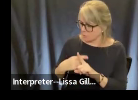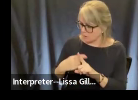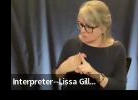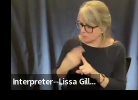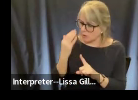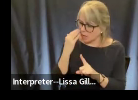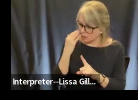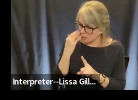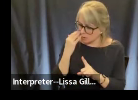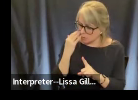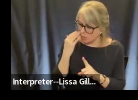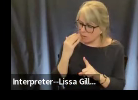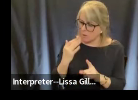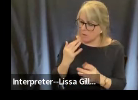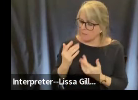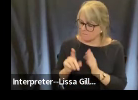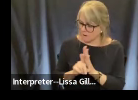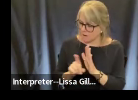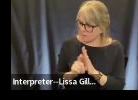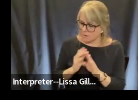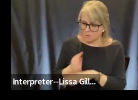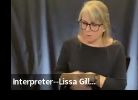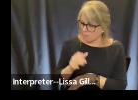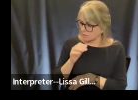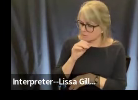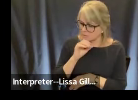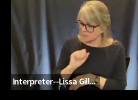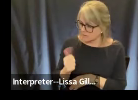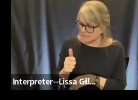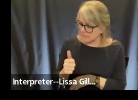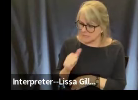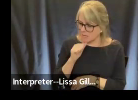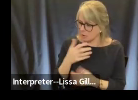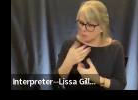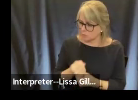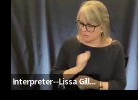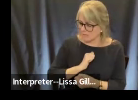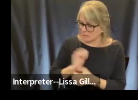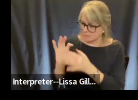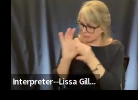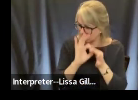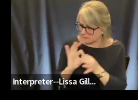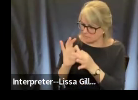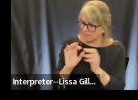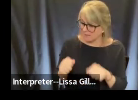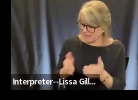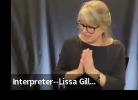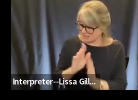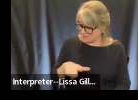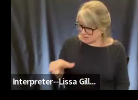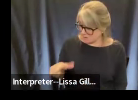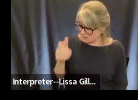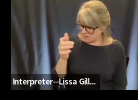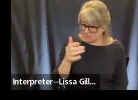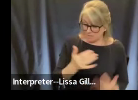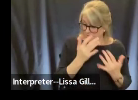fire alarm's over 10 years old, and I don't trust myself to link them all together. is it okay to ask the landlord or fire department